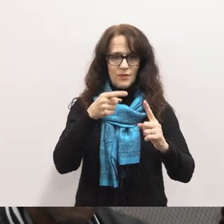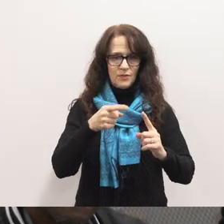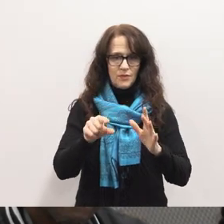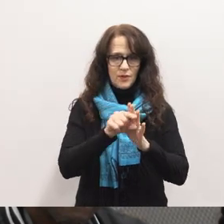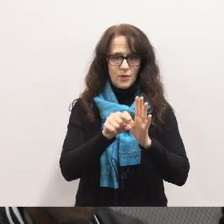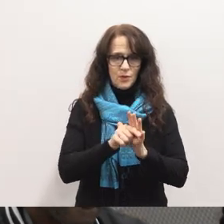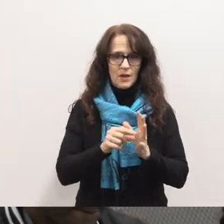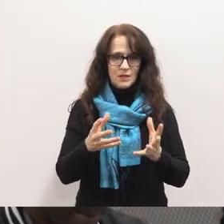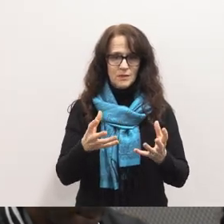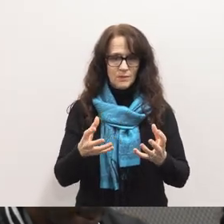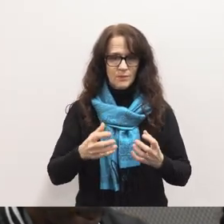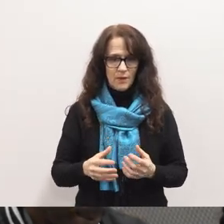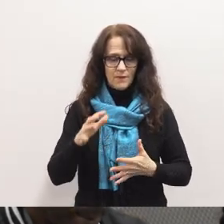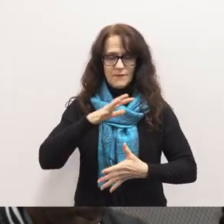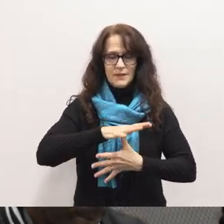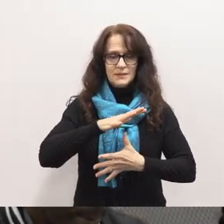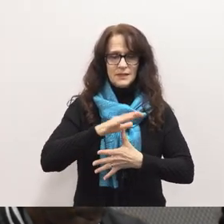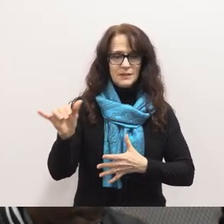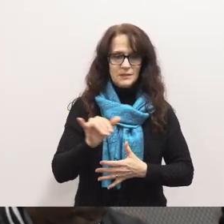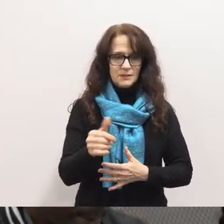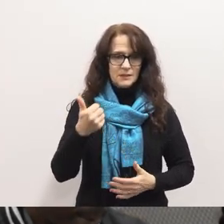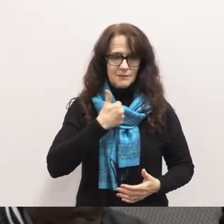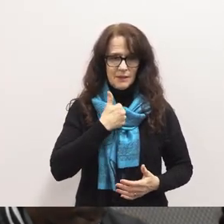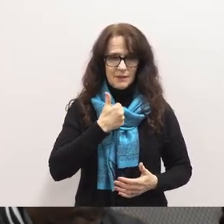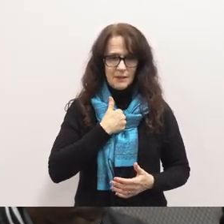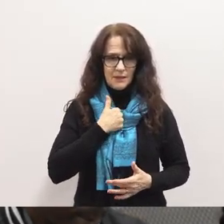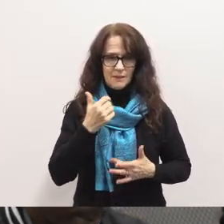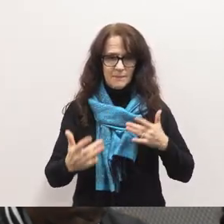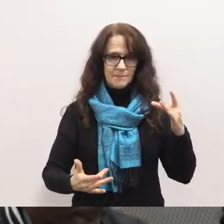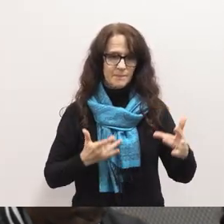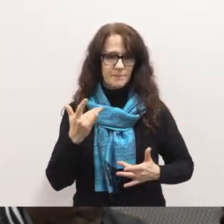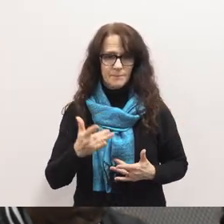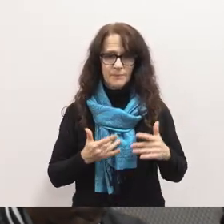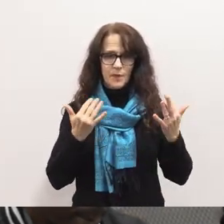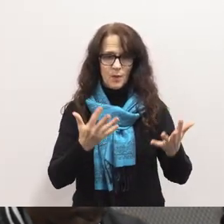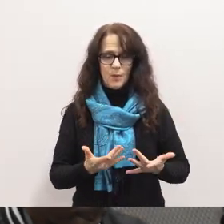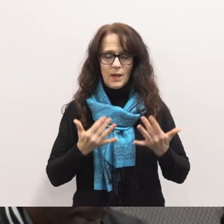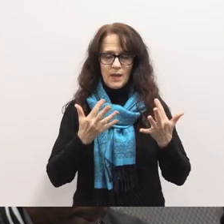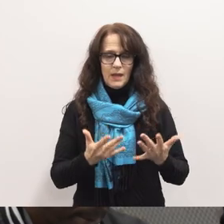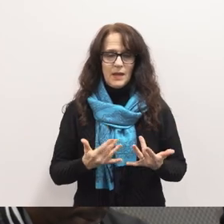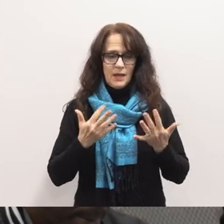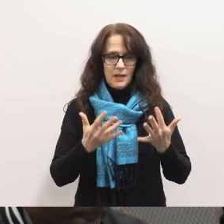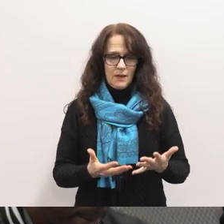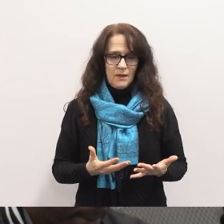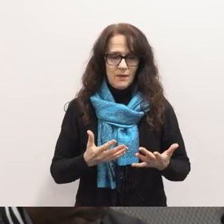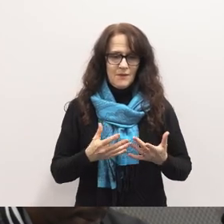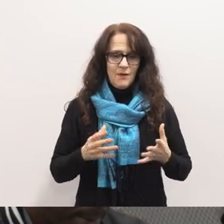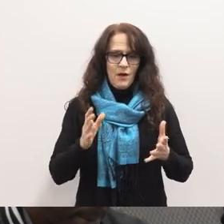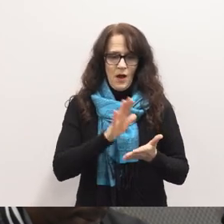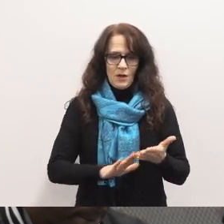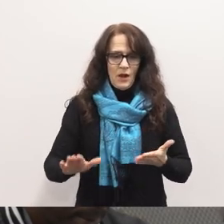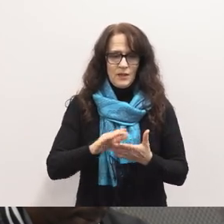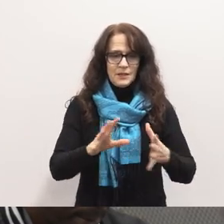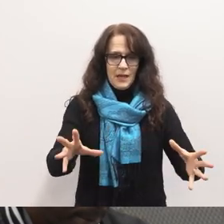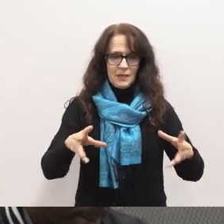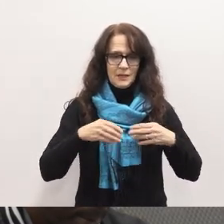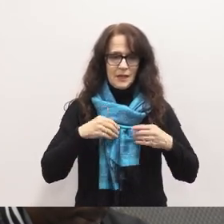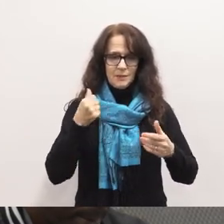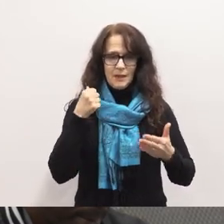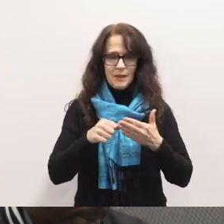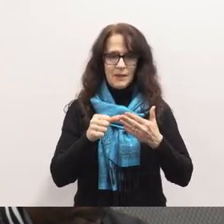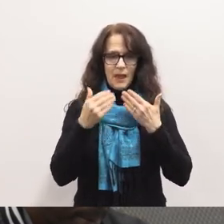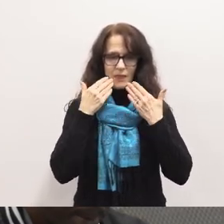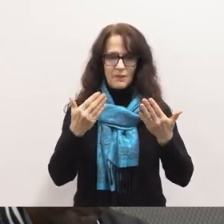have. And for seniors such as myself, we'll be anxiously waiting for our college acceptance letters to come in. Once again, thank you for having me